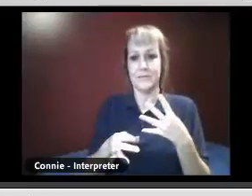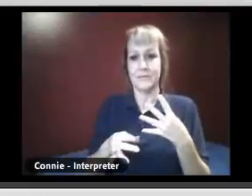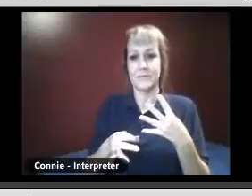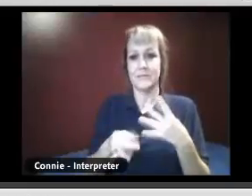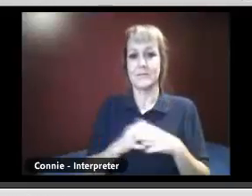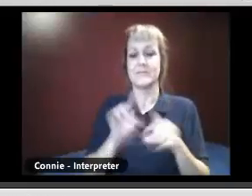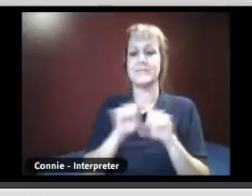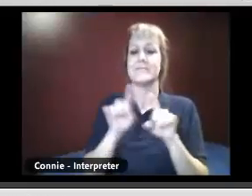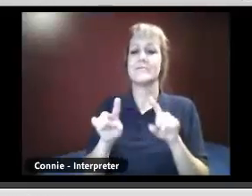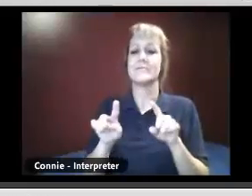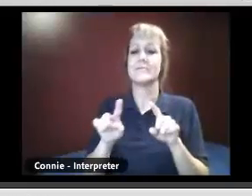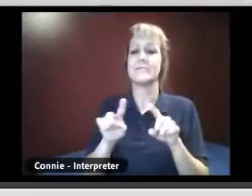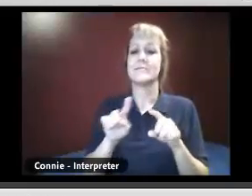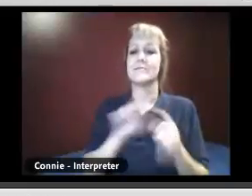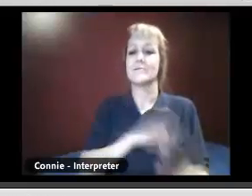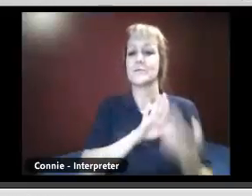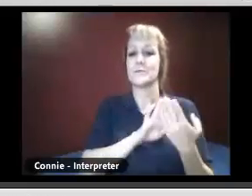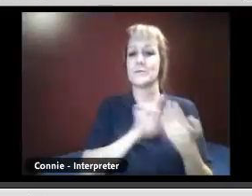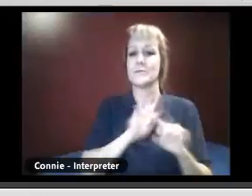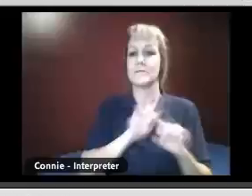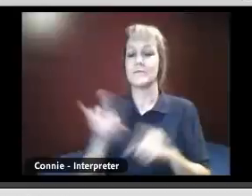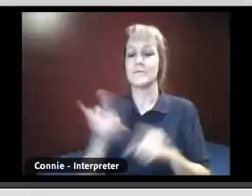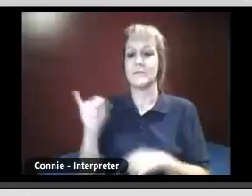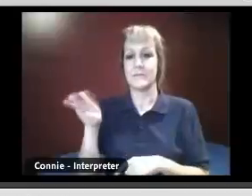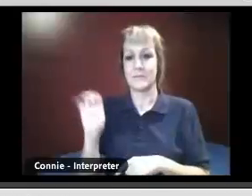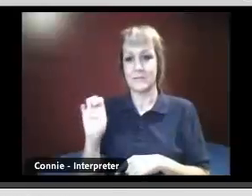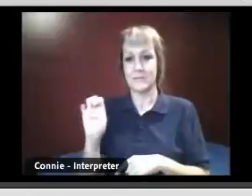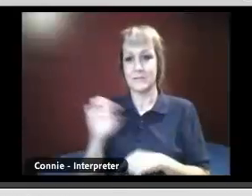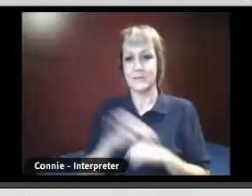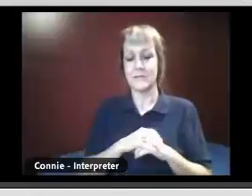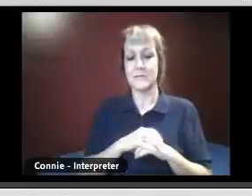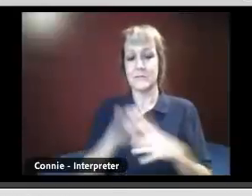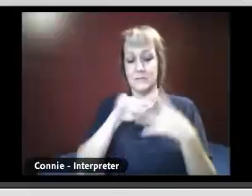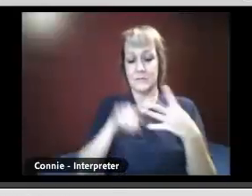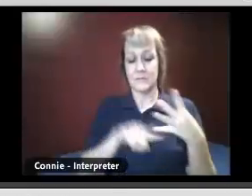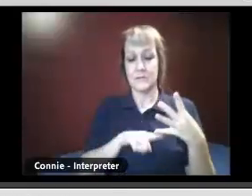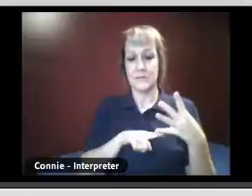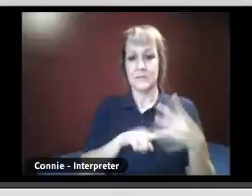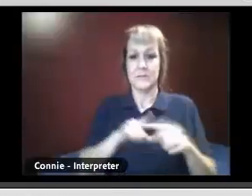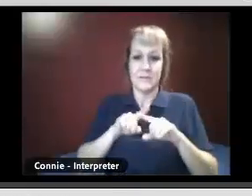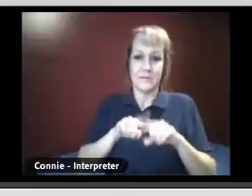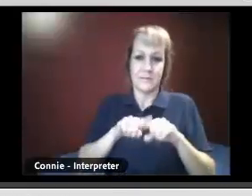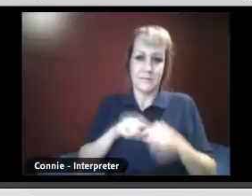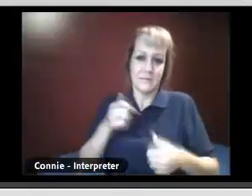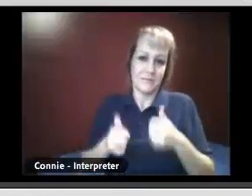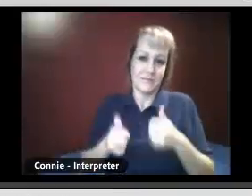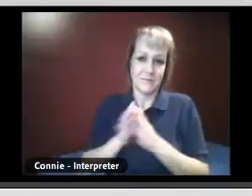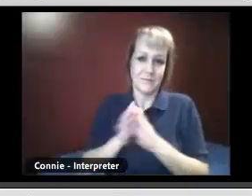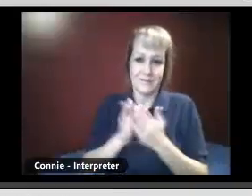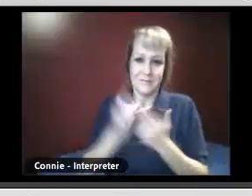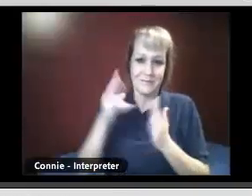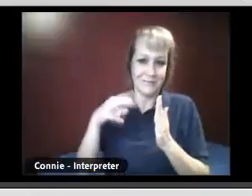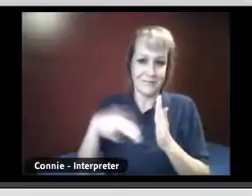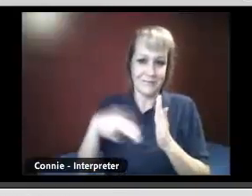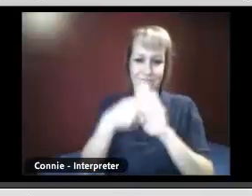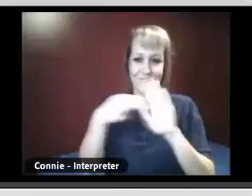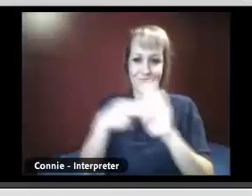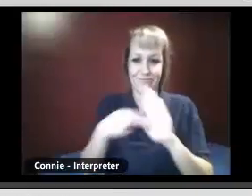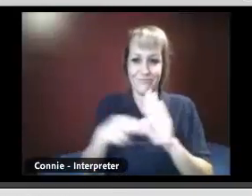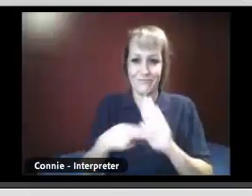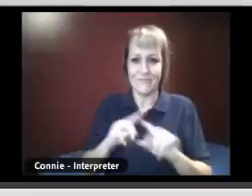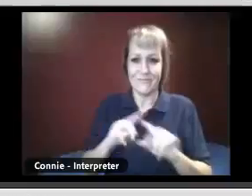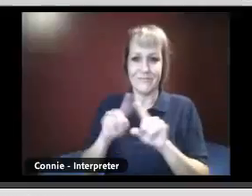styles that we can employ. Because for all of these, depending upon what book you read, you may see them labeled differently, but the majority are going to